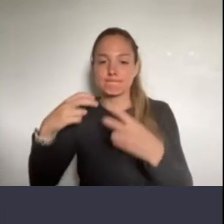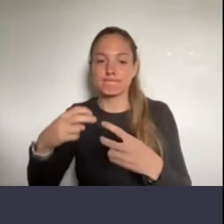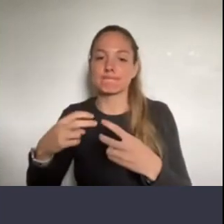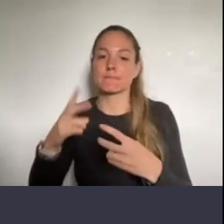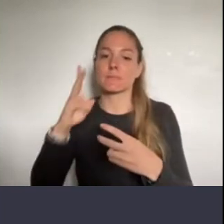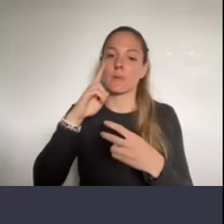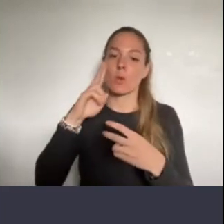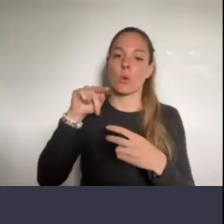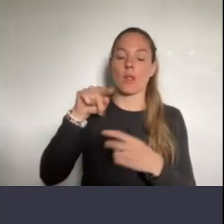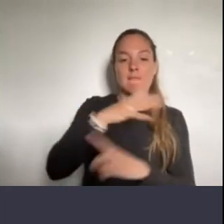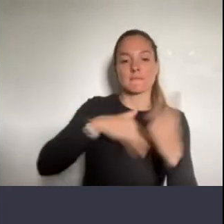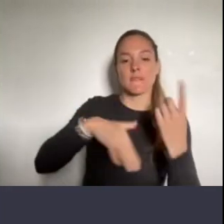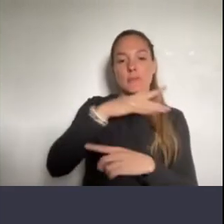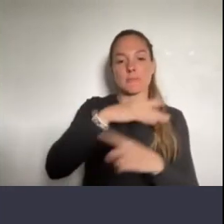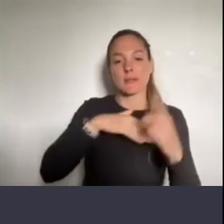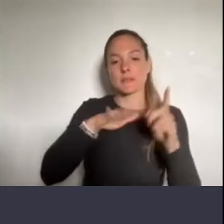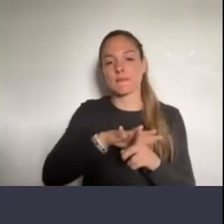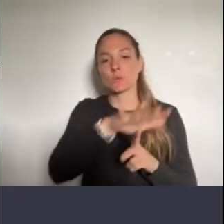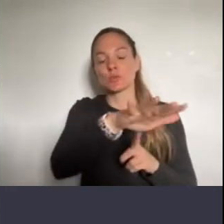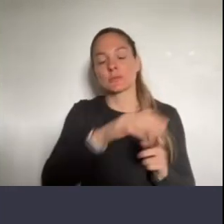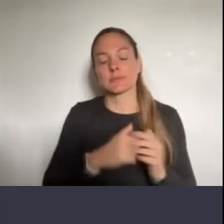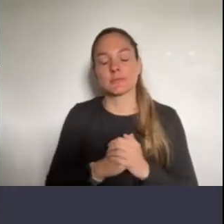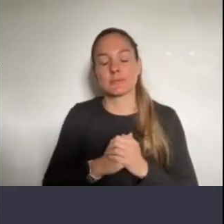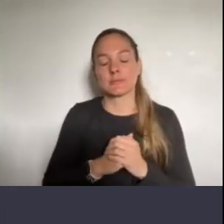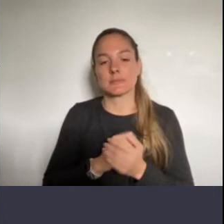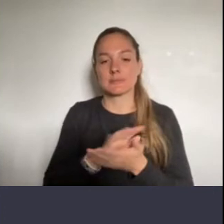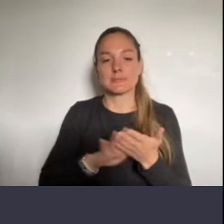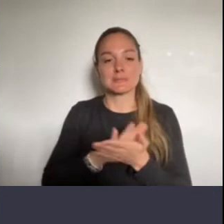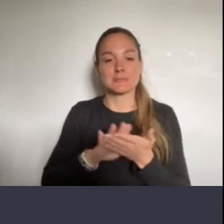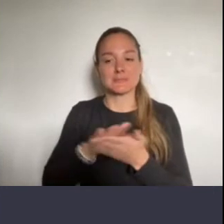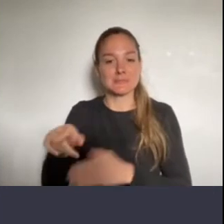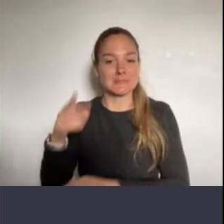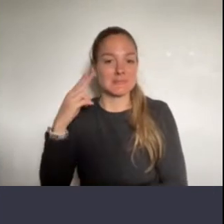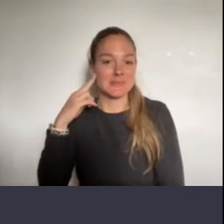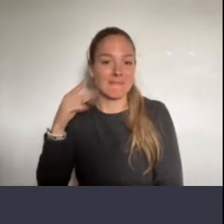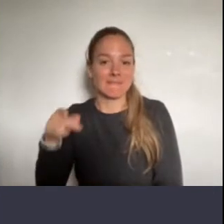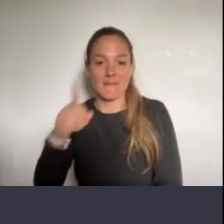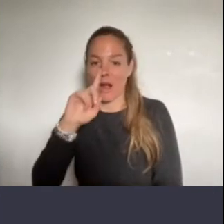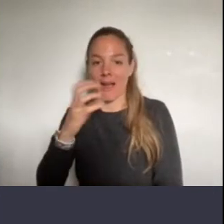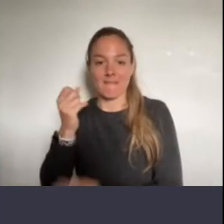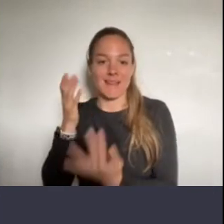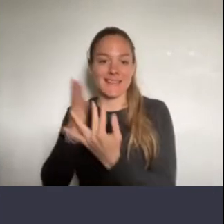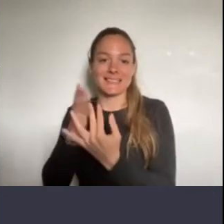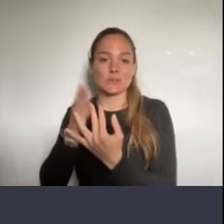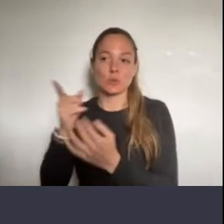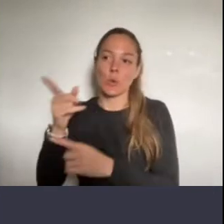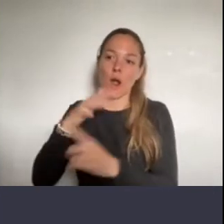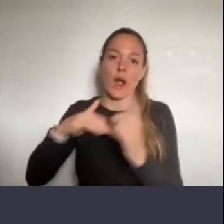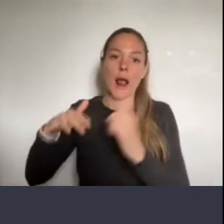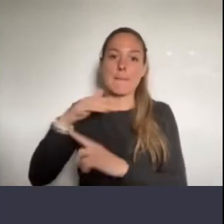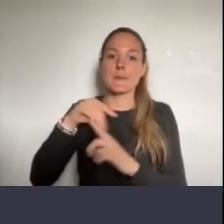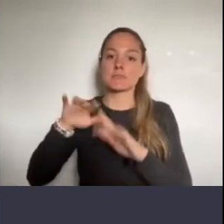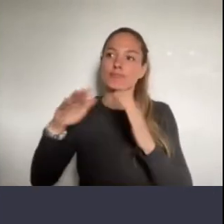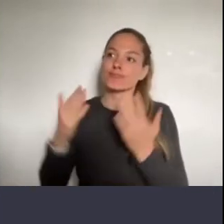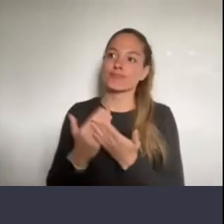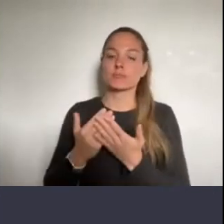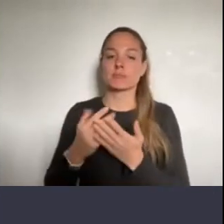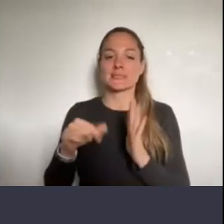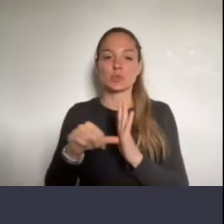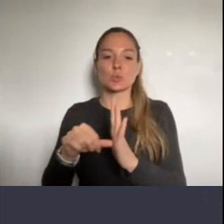about saying that people who are deaf may not have equal access to information on climate-related issues. Again, looking